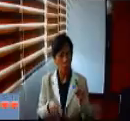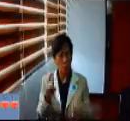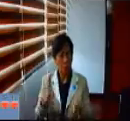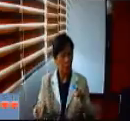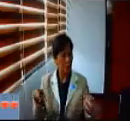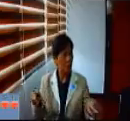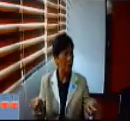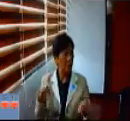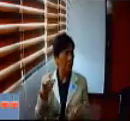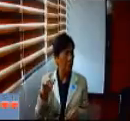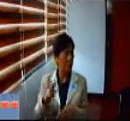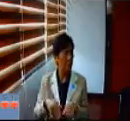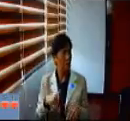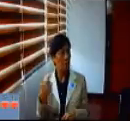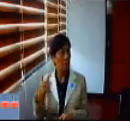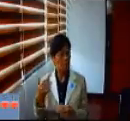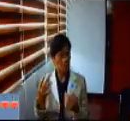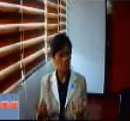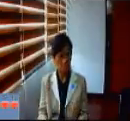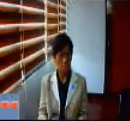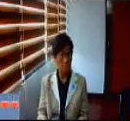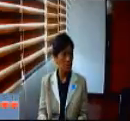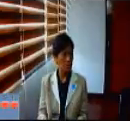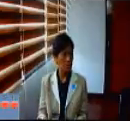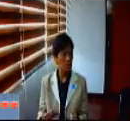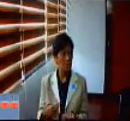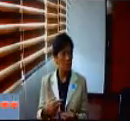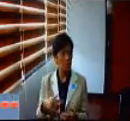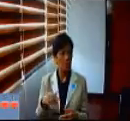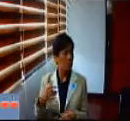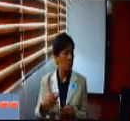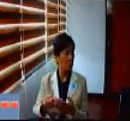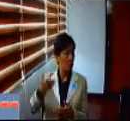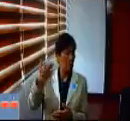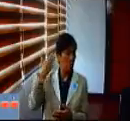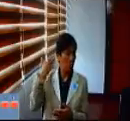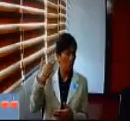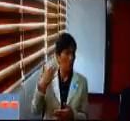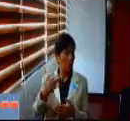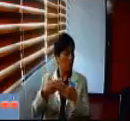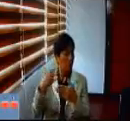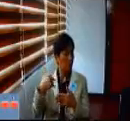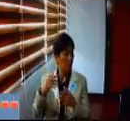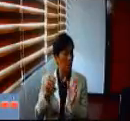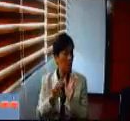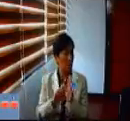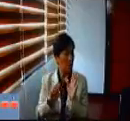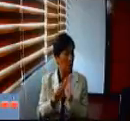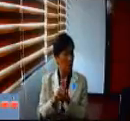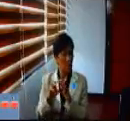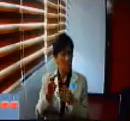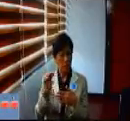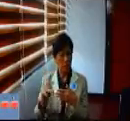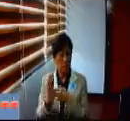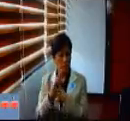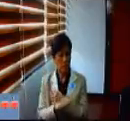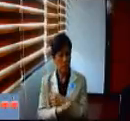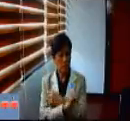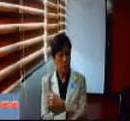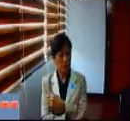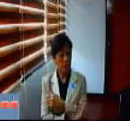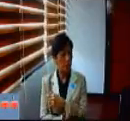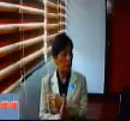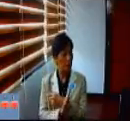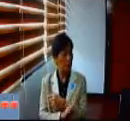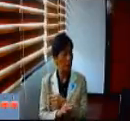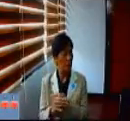now. Now, yes, before. Case in point, for example, Manila Bay. Again, we've